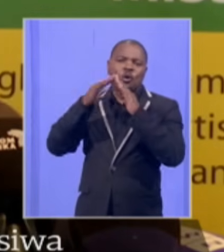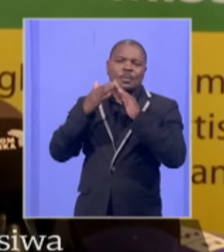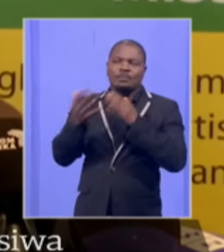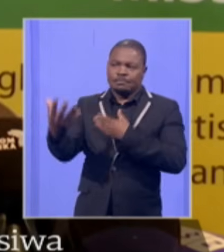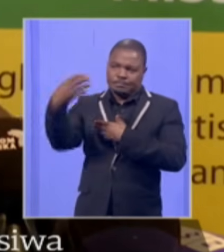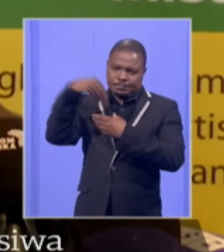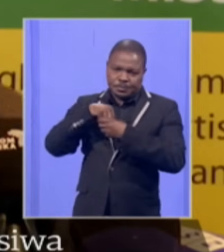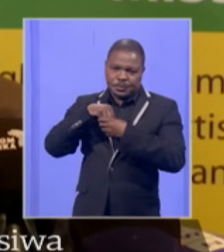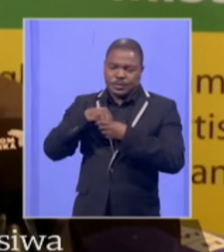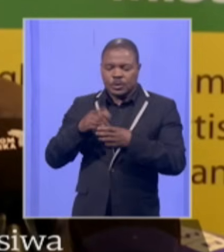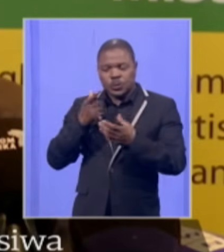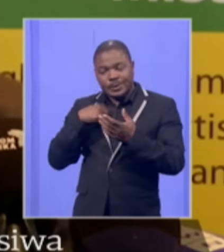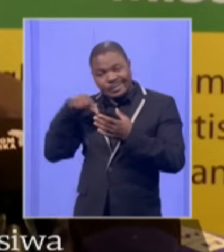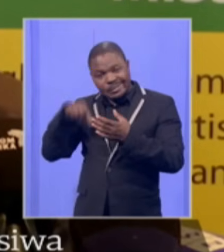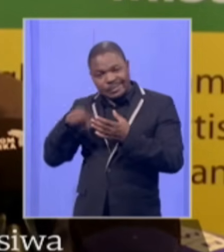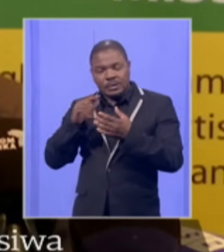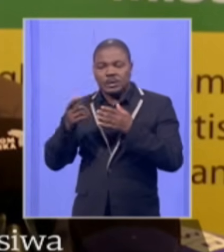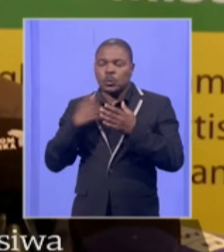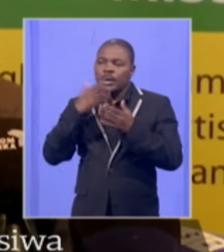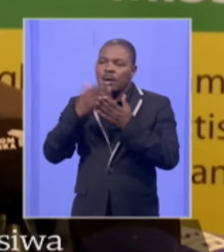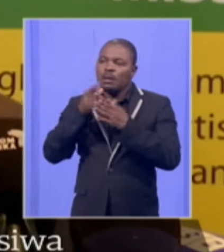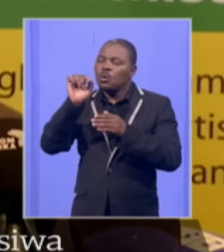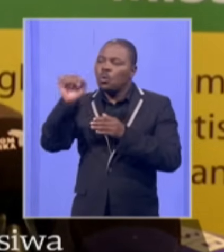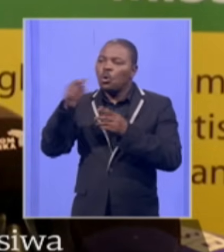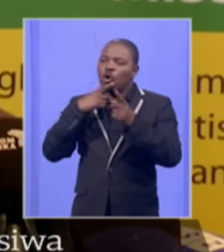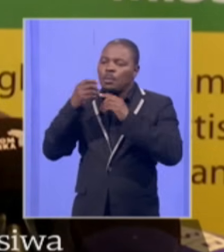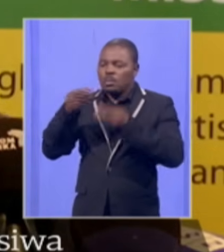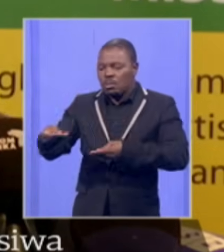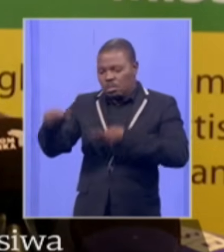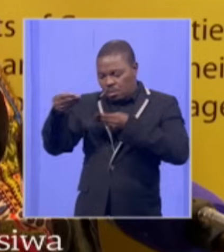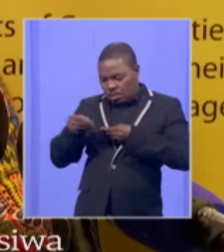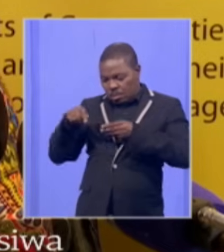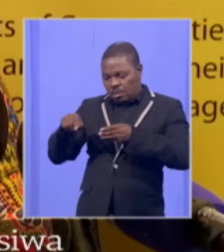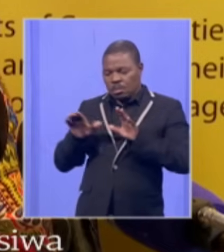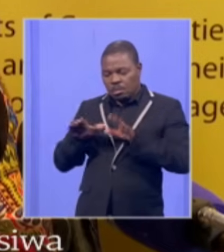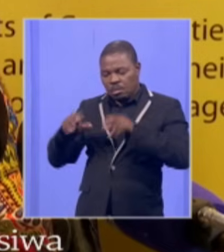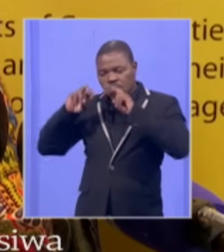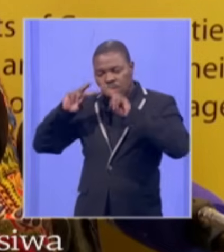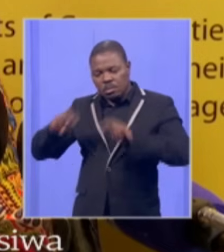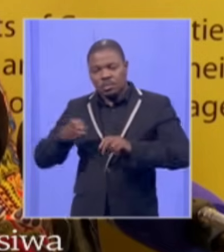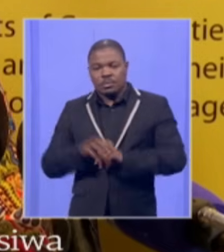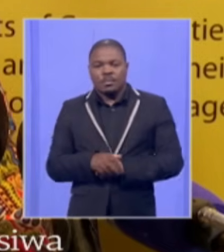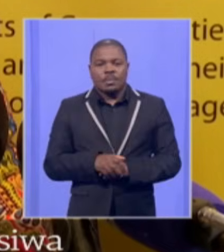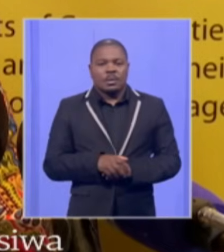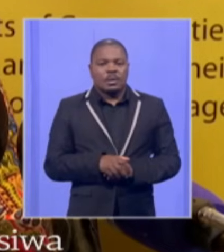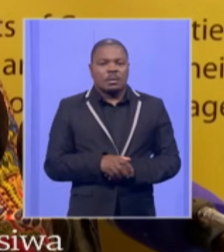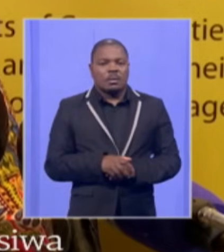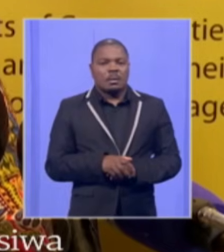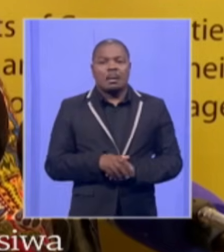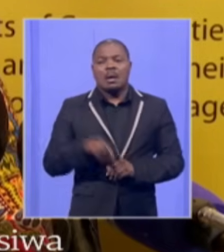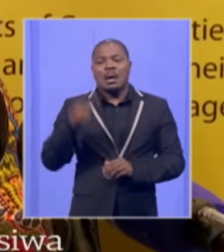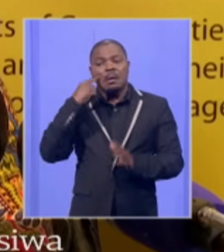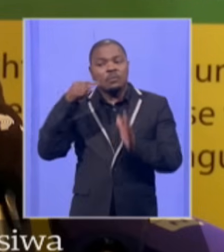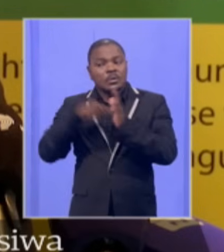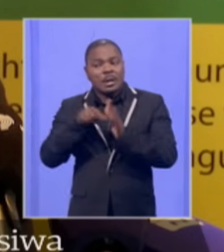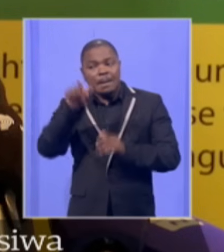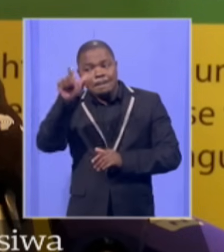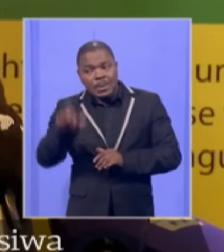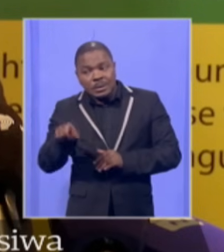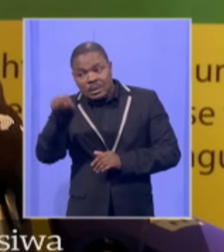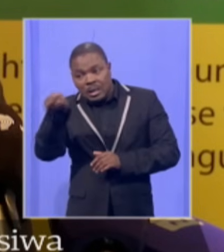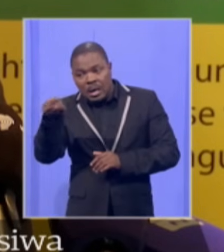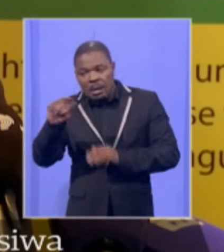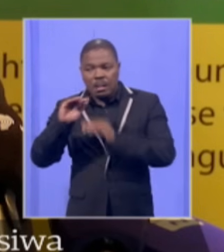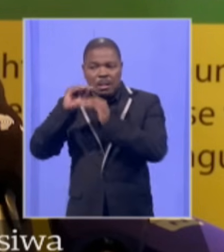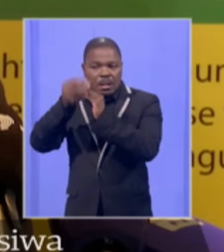the broader community to come and do submissions to the inquiry. lenaneo la tshireletso ya dipaki la naga le tshwaile phoso